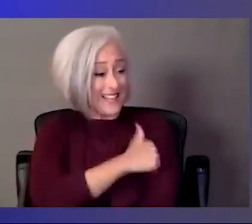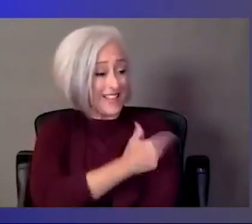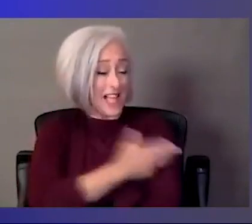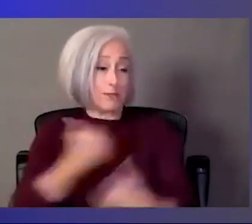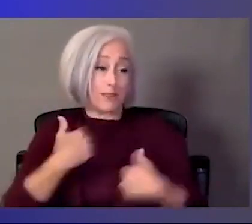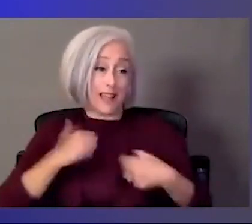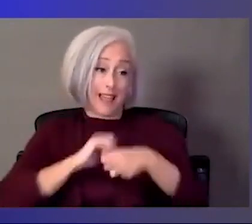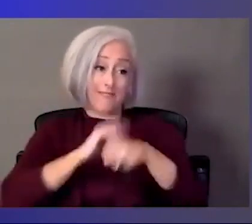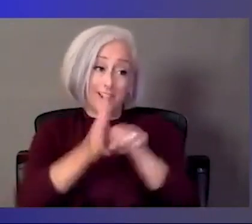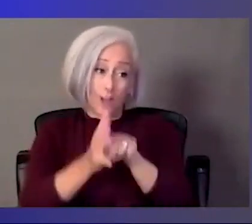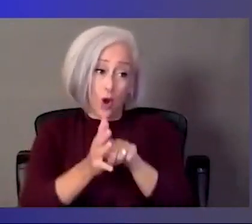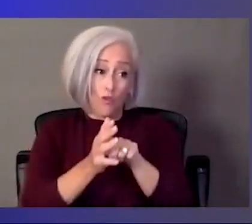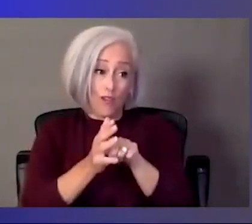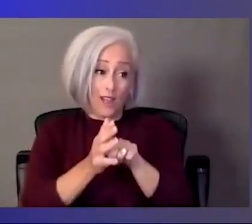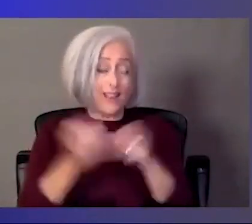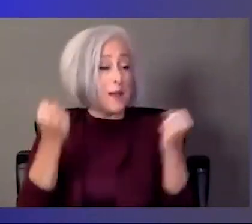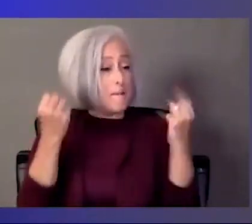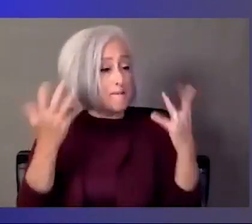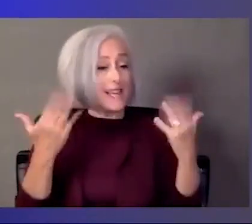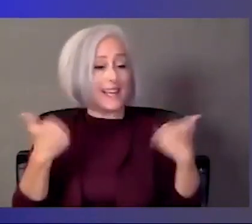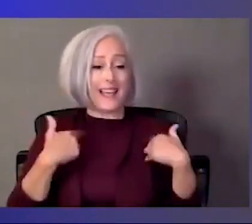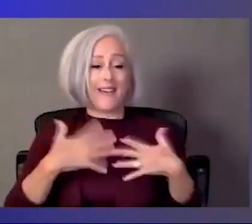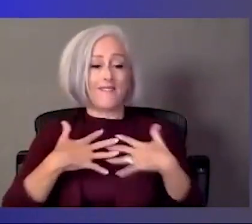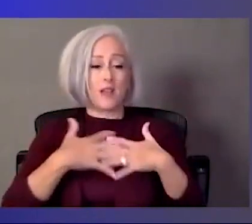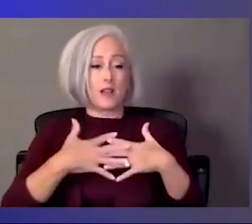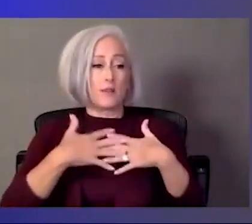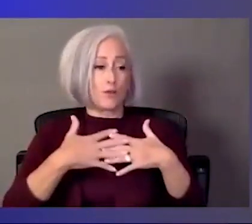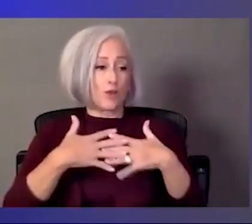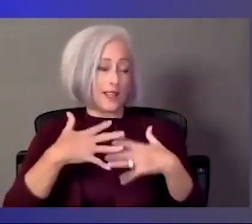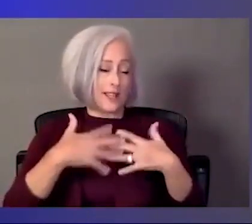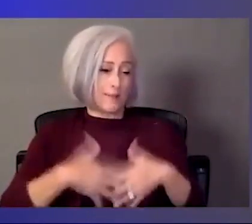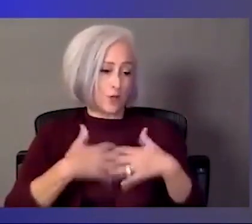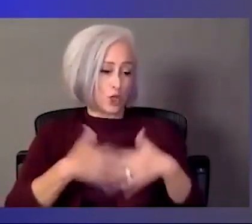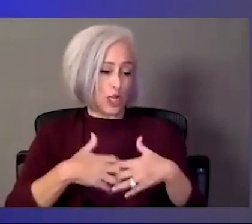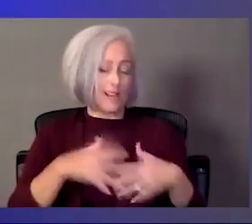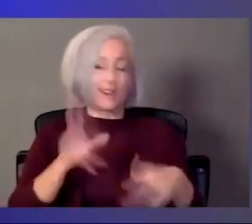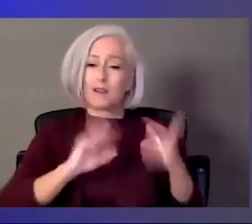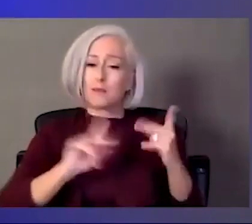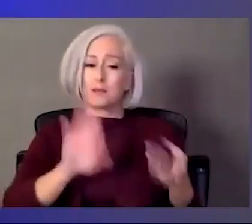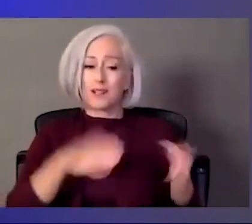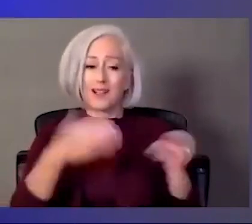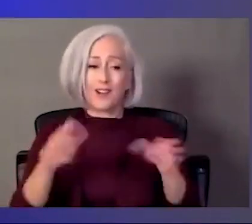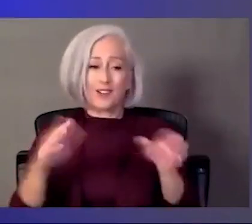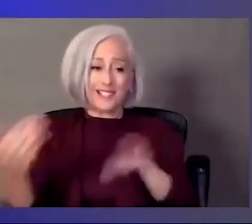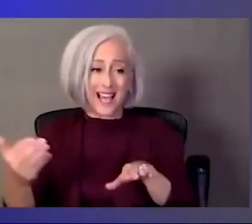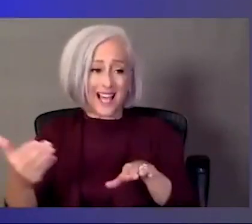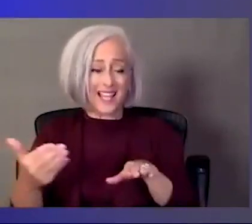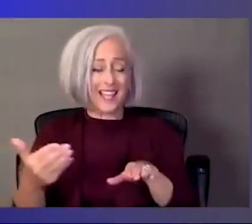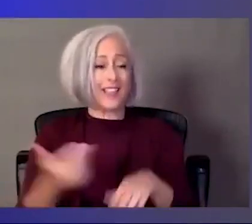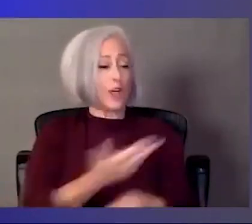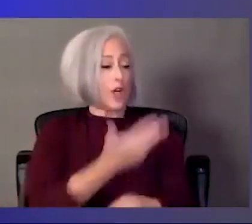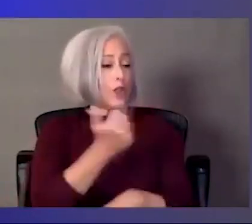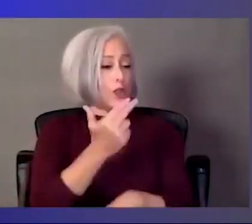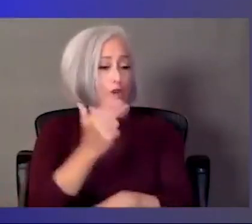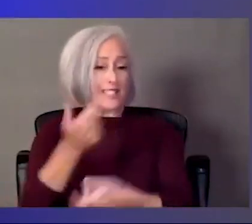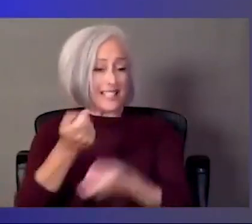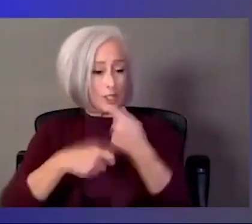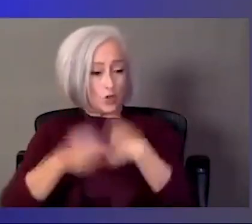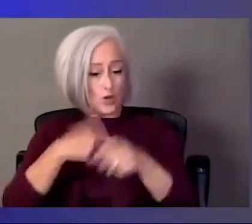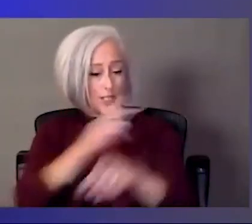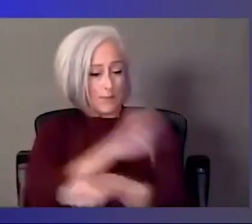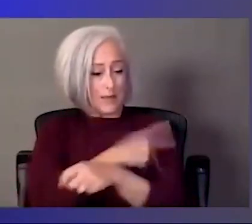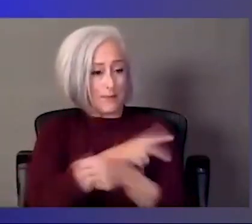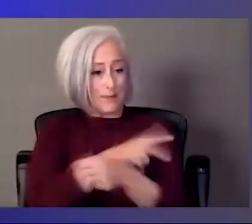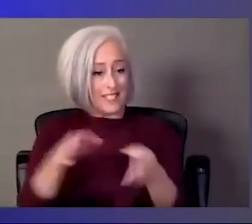are on ventilators and such, and people are dying. And we've lost 13 of our transplant patients so far. I